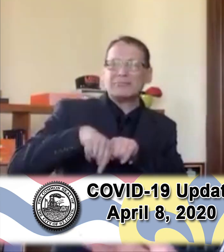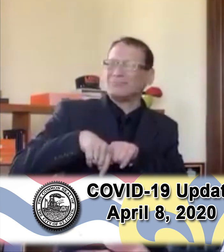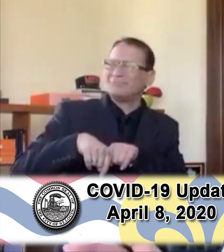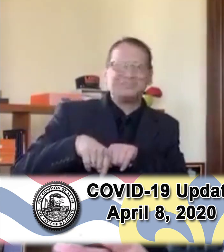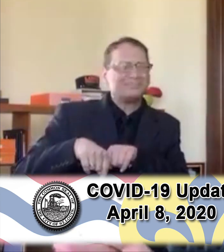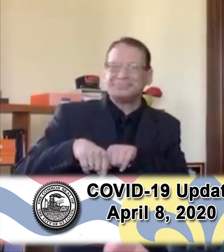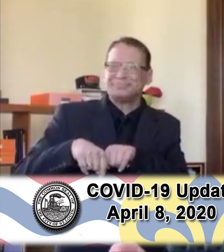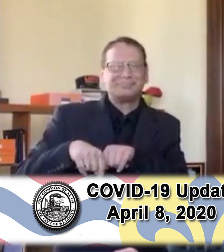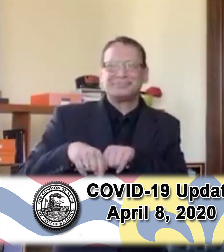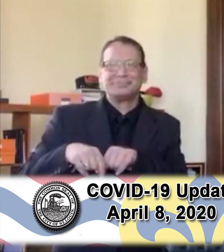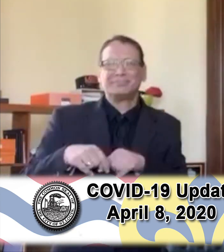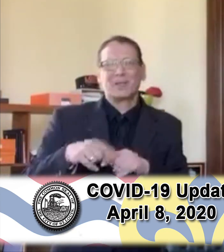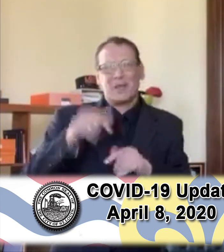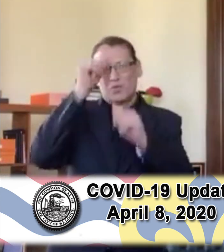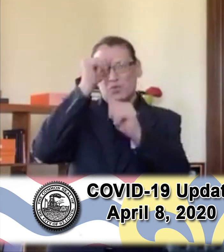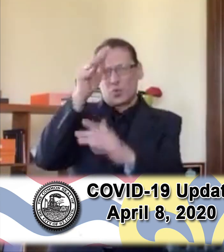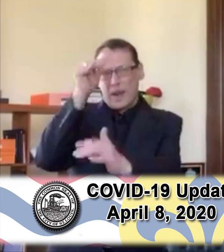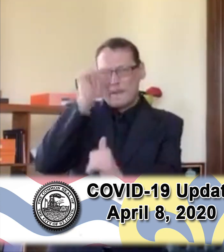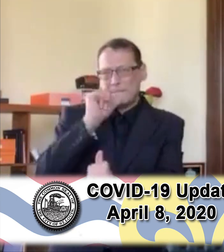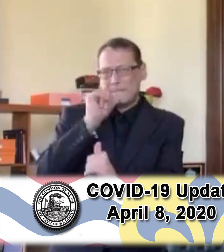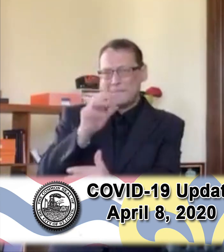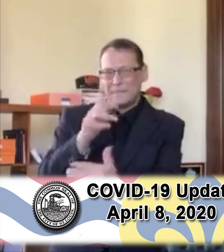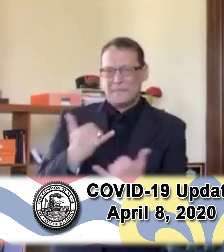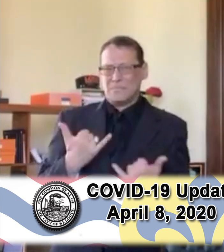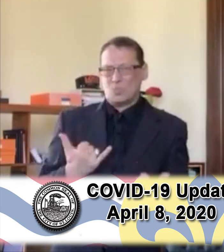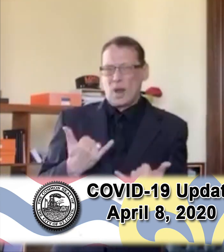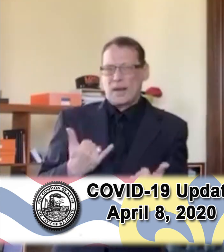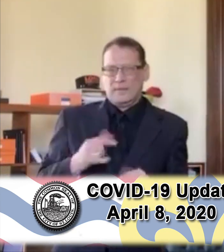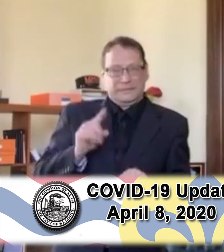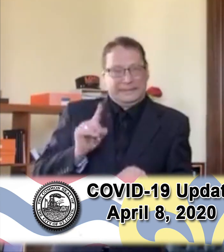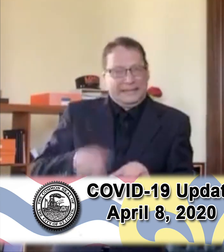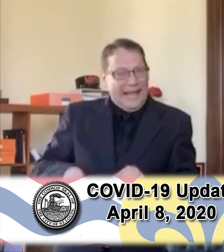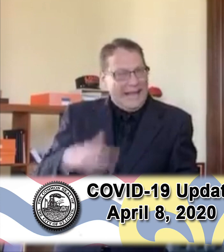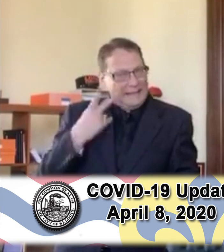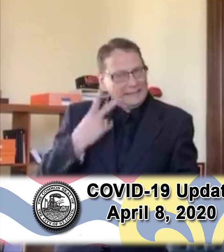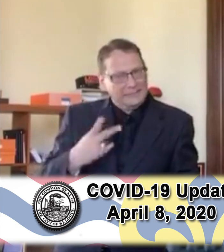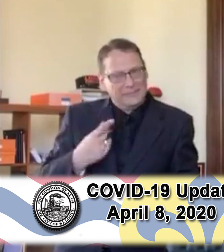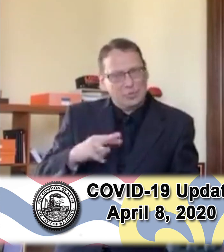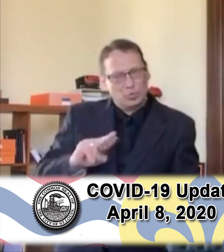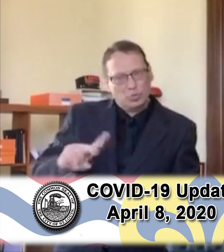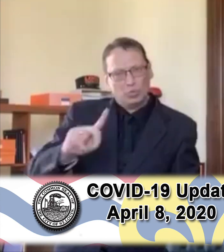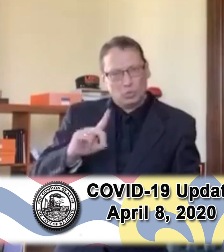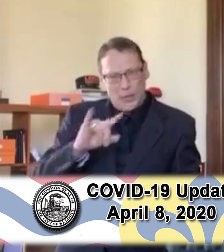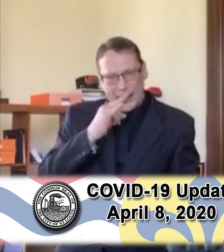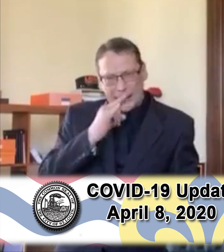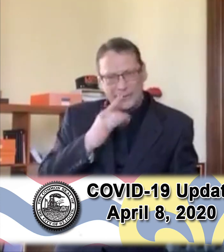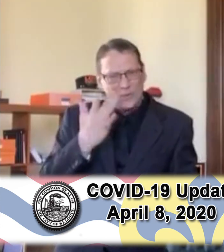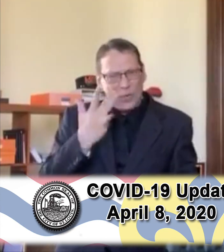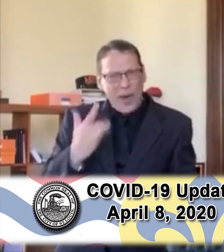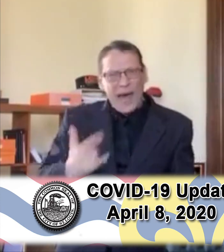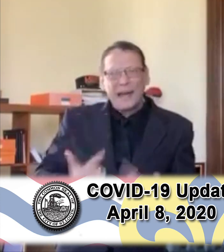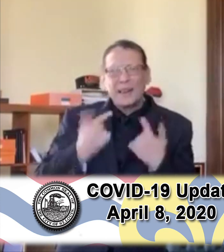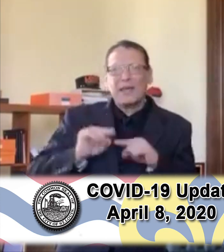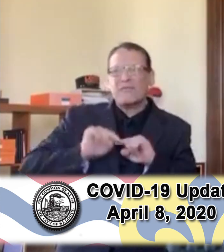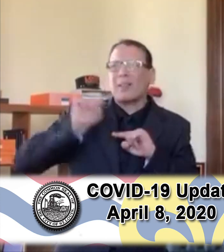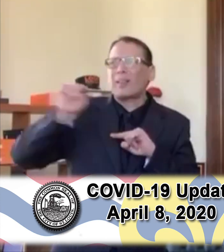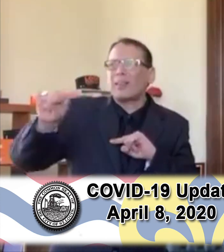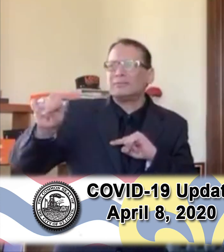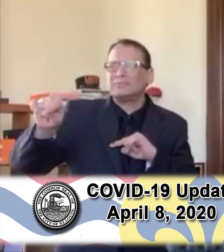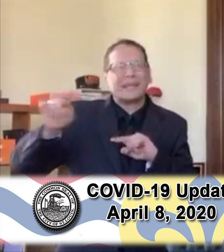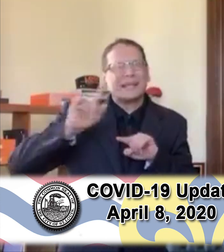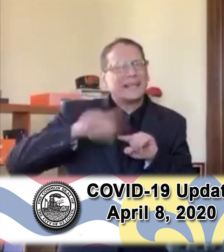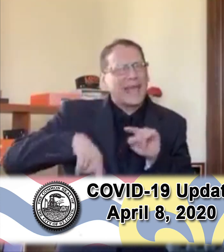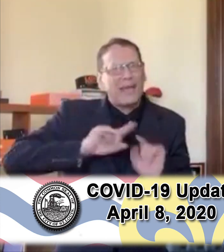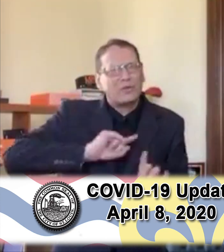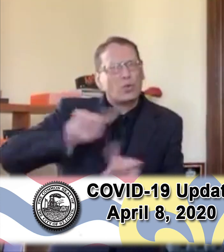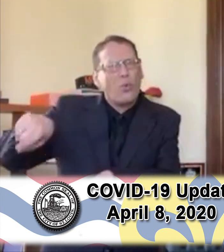Grandparents, unfortunately, right now, can't really see their grandkids who don't live in the same household because you just don't